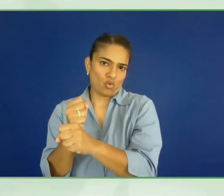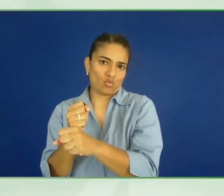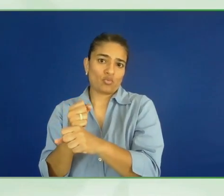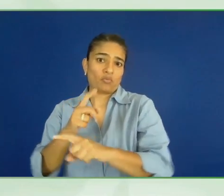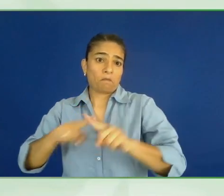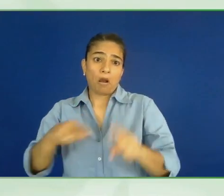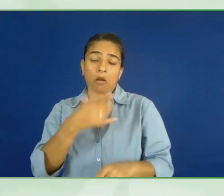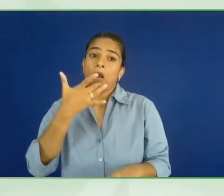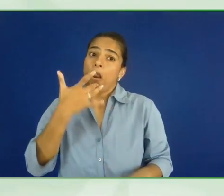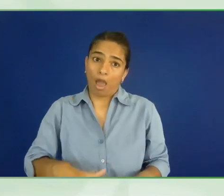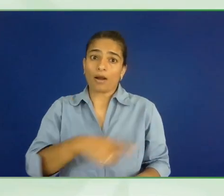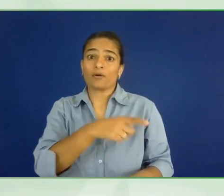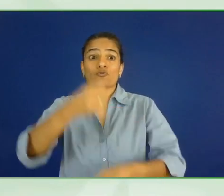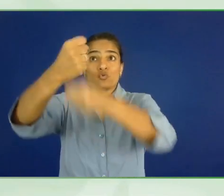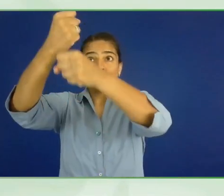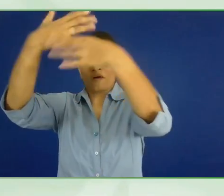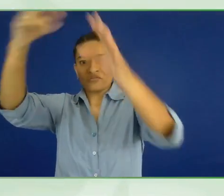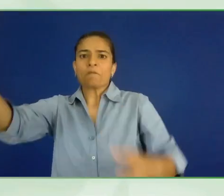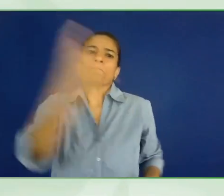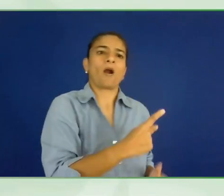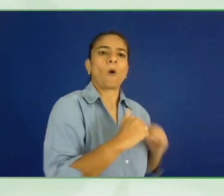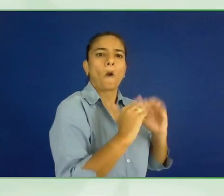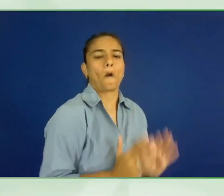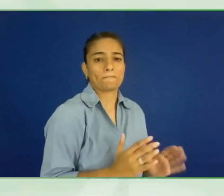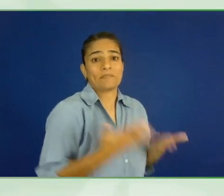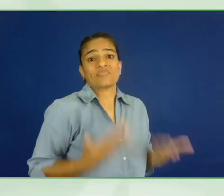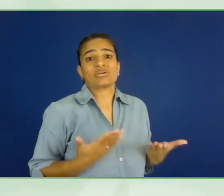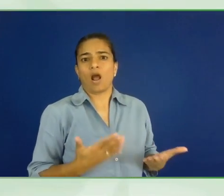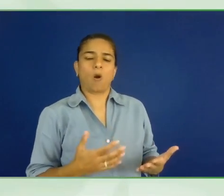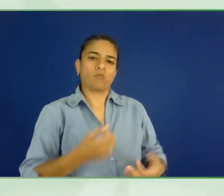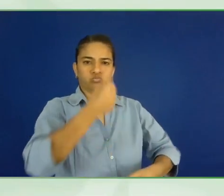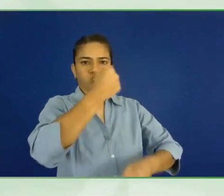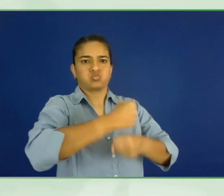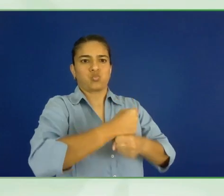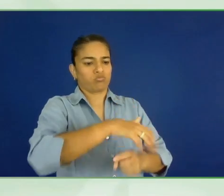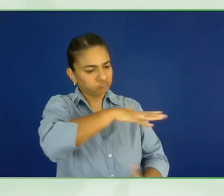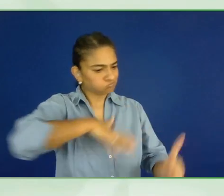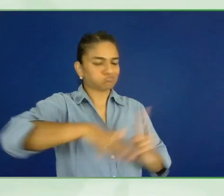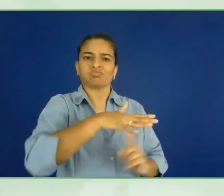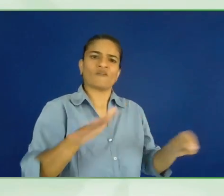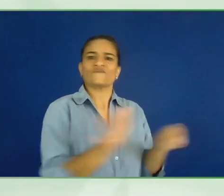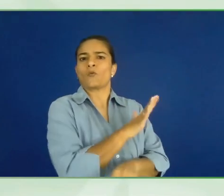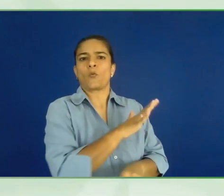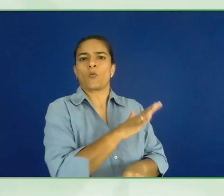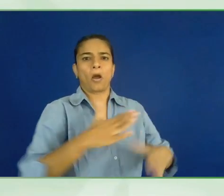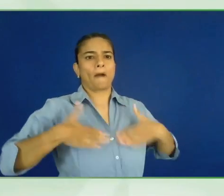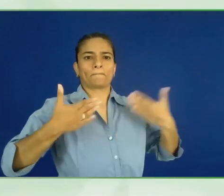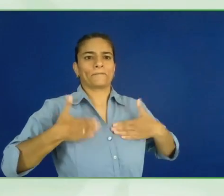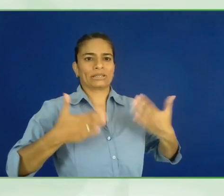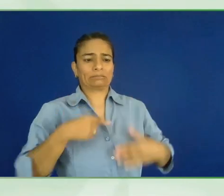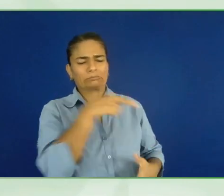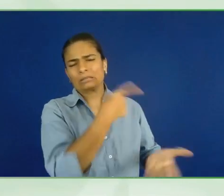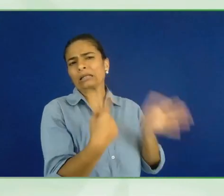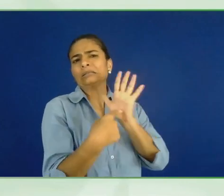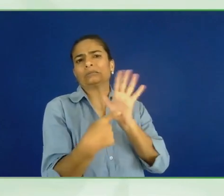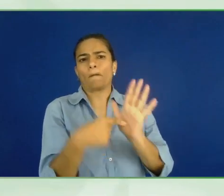working full-time right now in his chosen domain. So I think that there are examples like that where you might have to